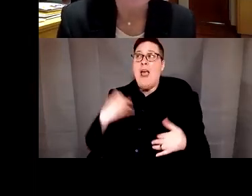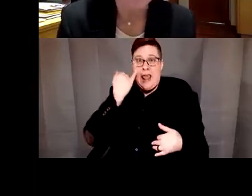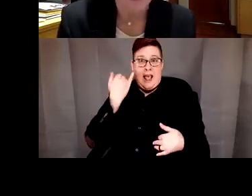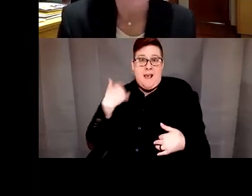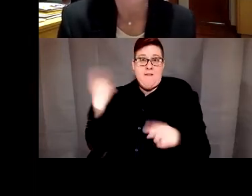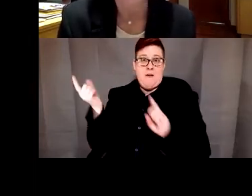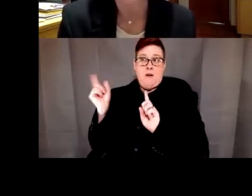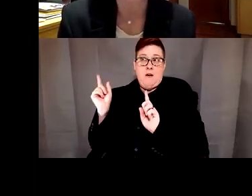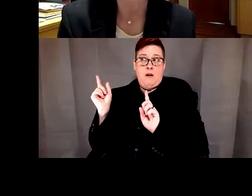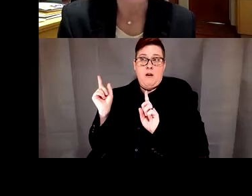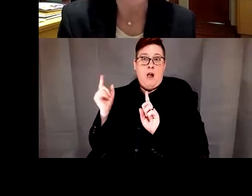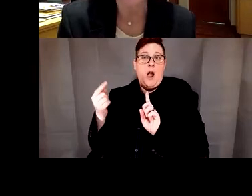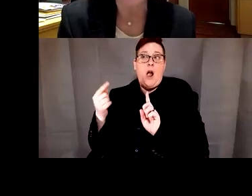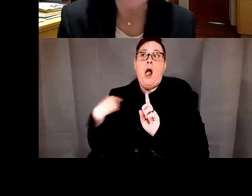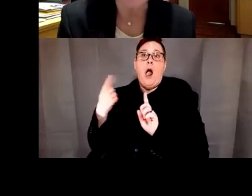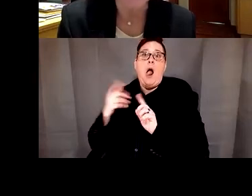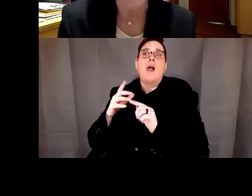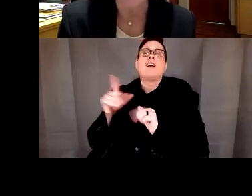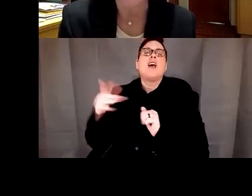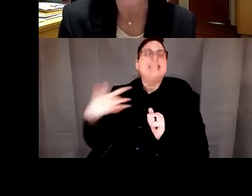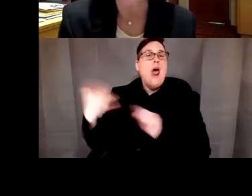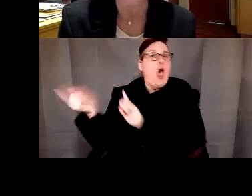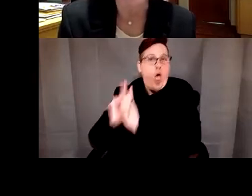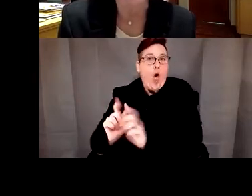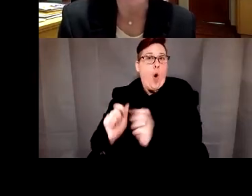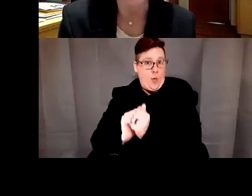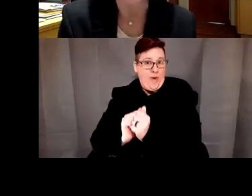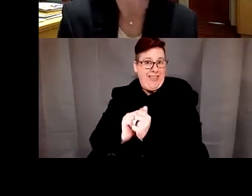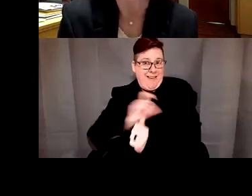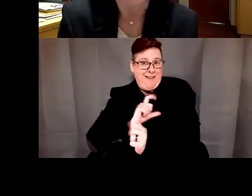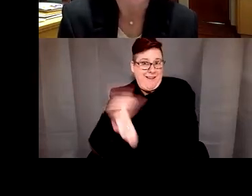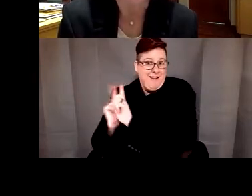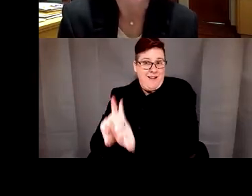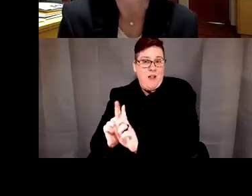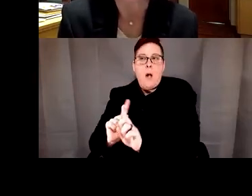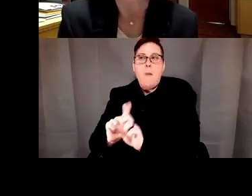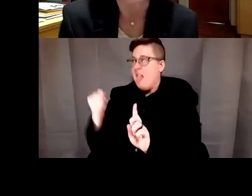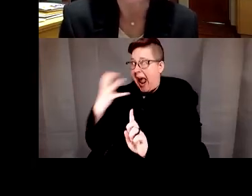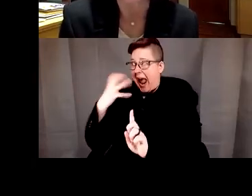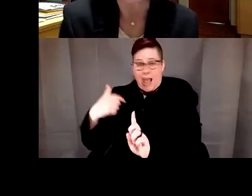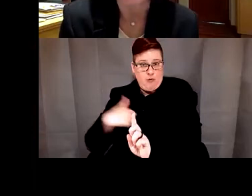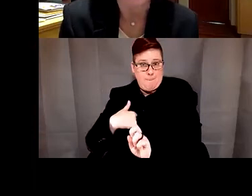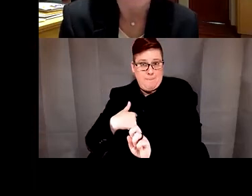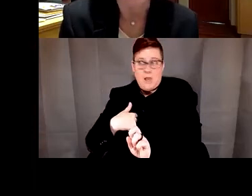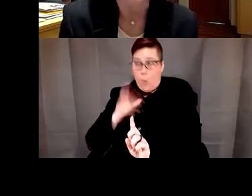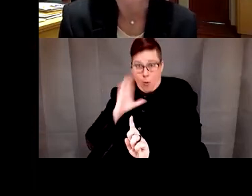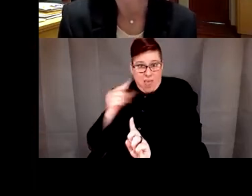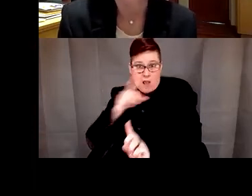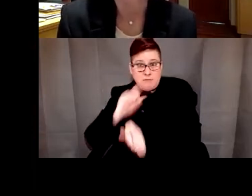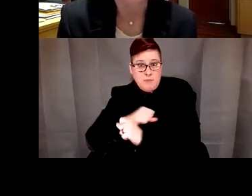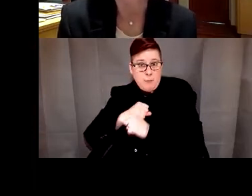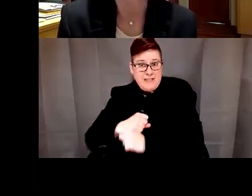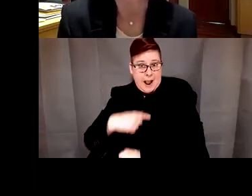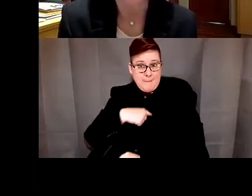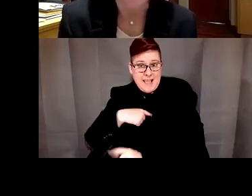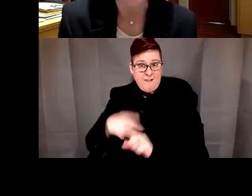be attacked. And she was accompanied by correctional officers. And she said they were so angry at her. What she was concerned about is that